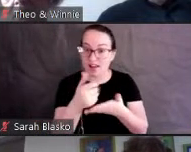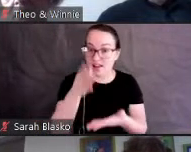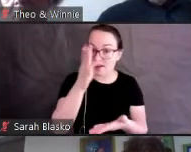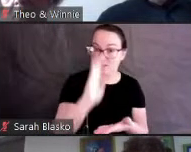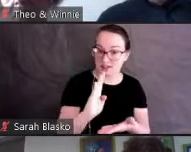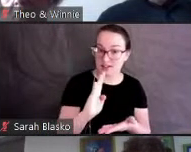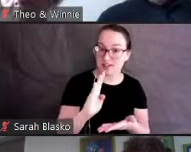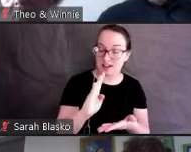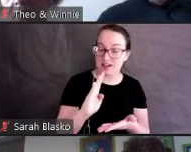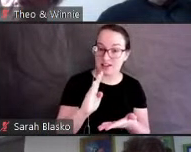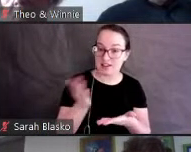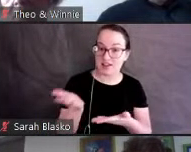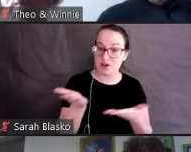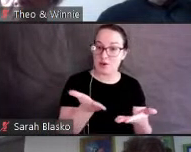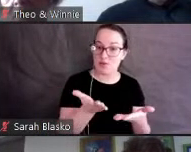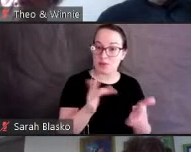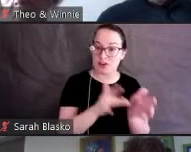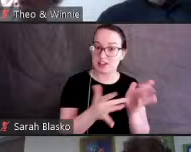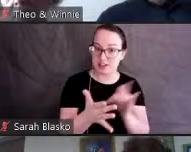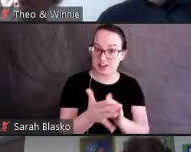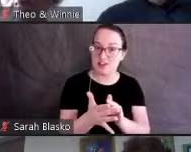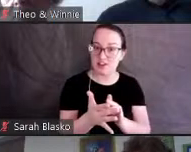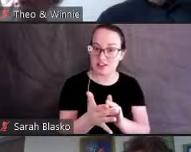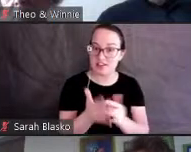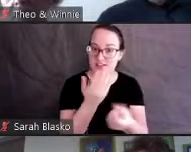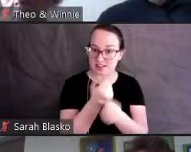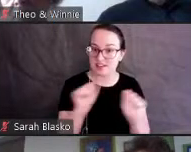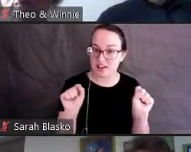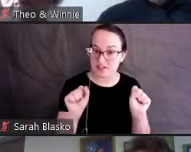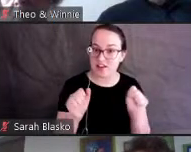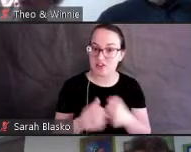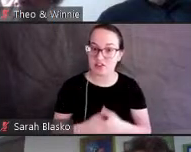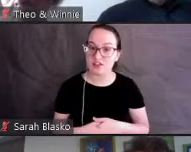And now God goes, I got one better.